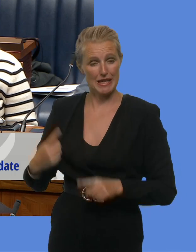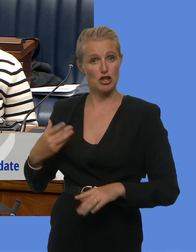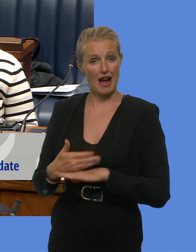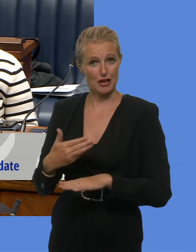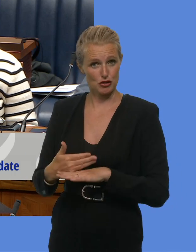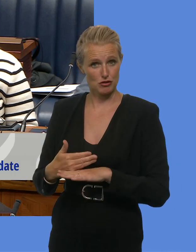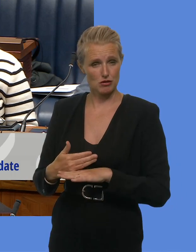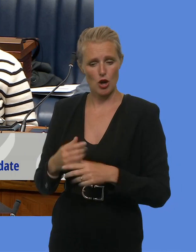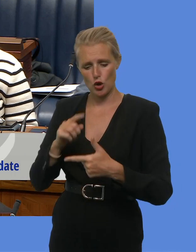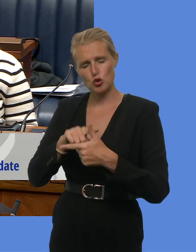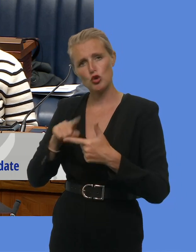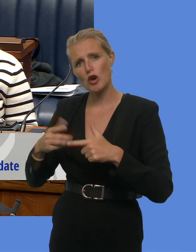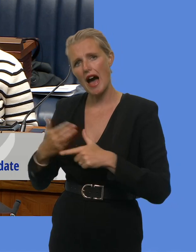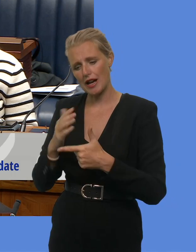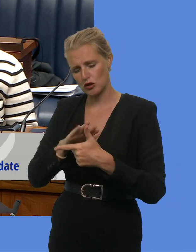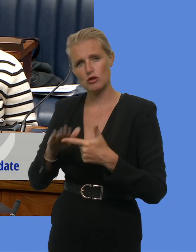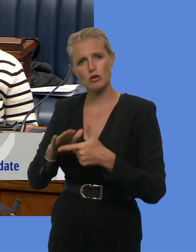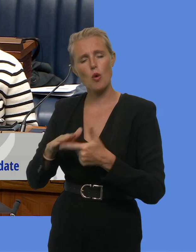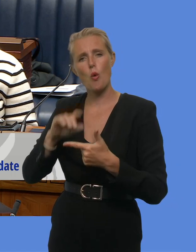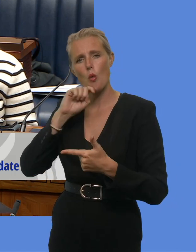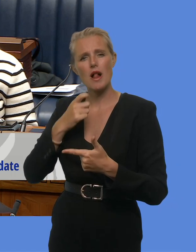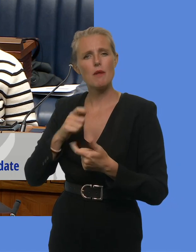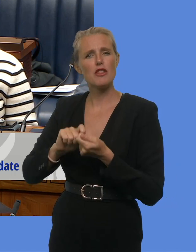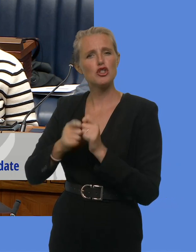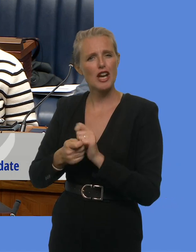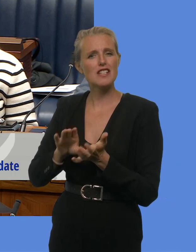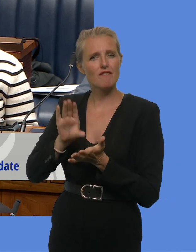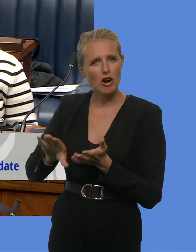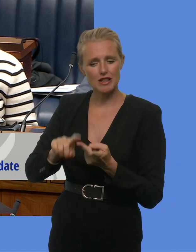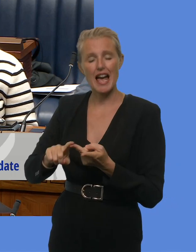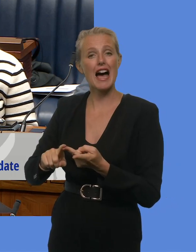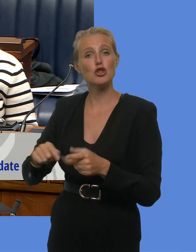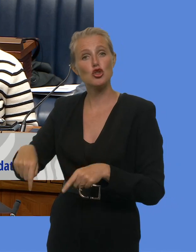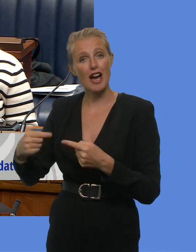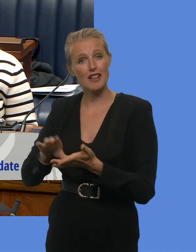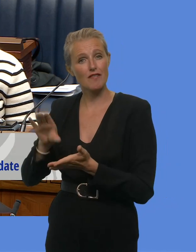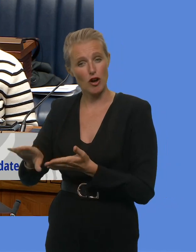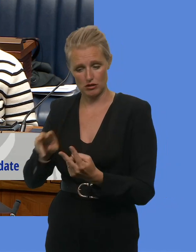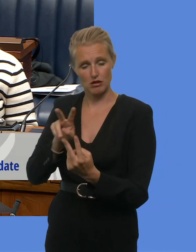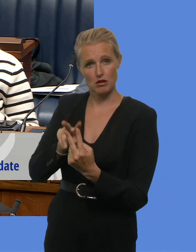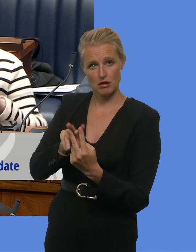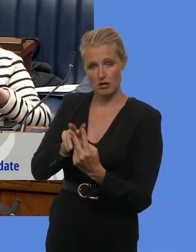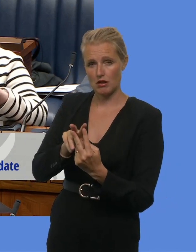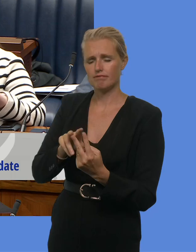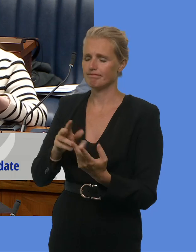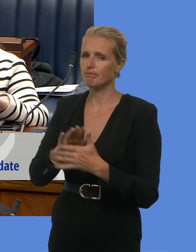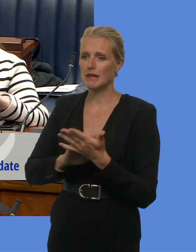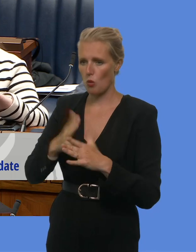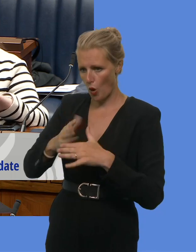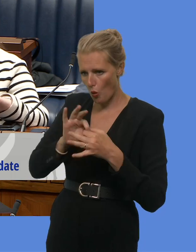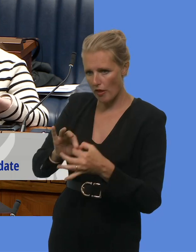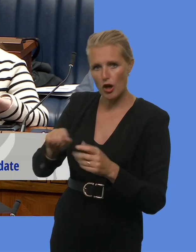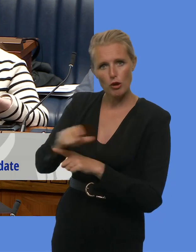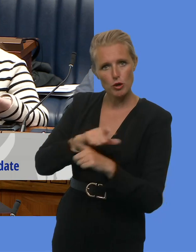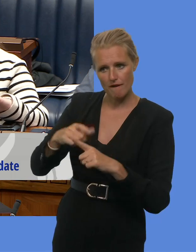Two of those key actions will be around the Change Fund and the Challenge Fund. They'll be very much working with the community and voluntary sector